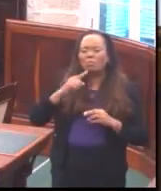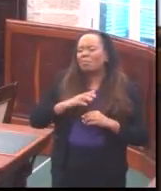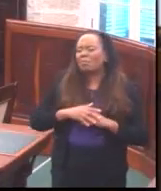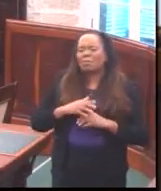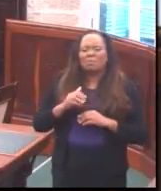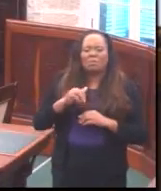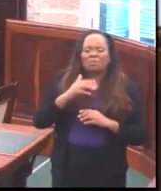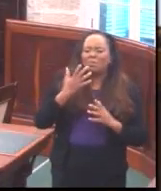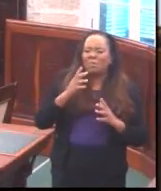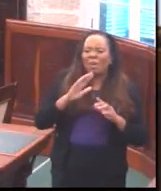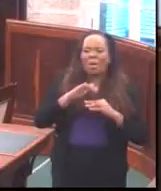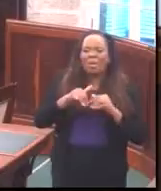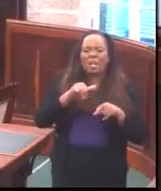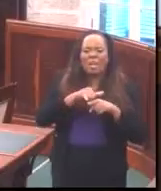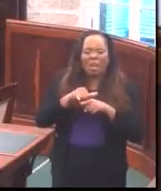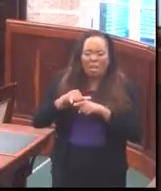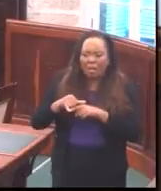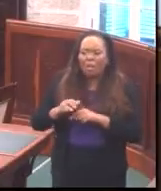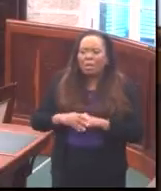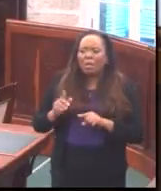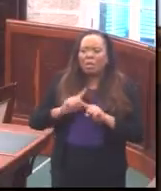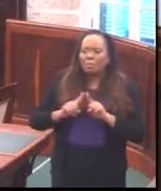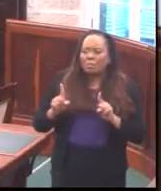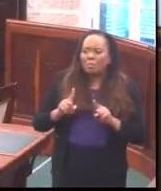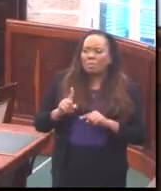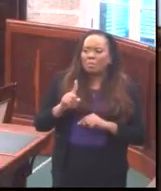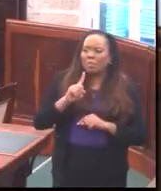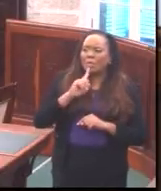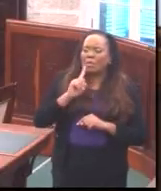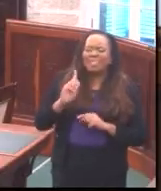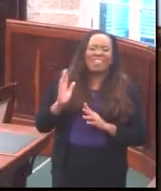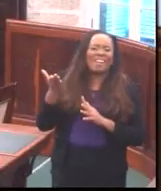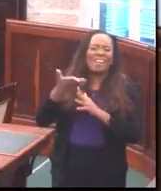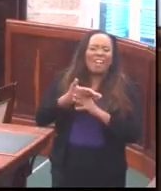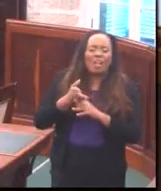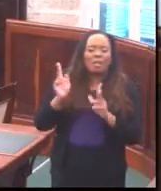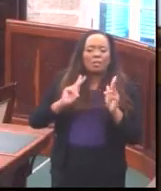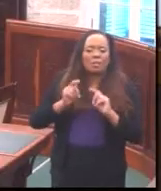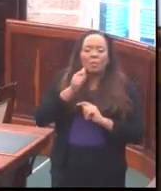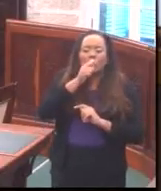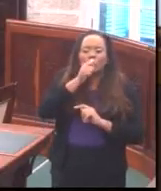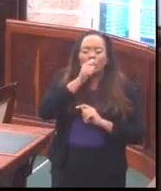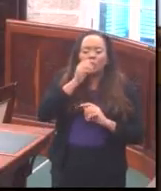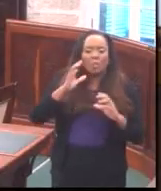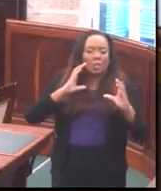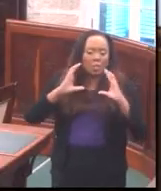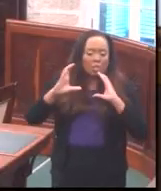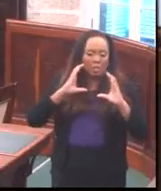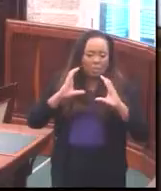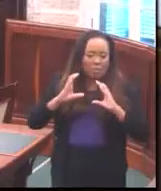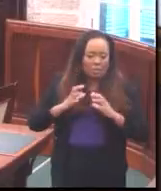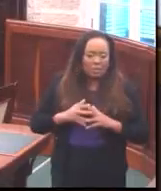and interception. This is about invading people's private telephone calls.